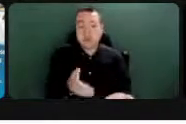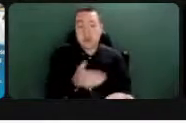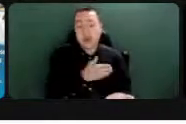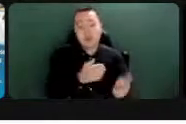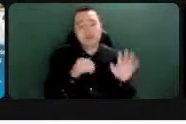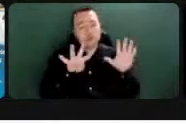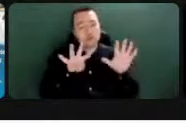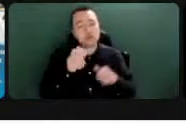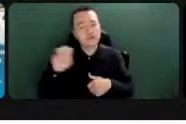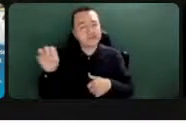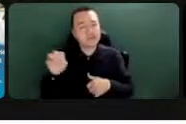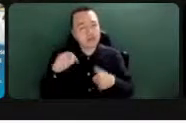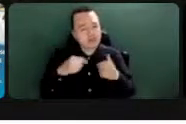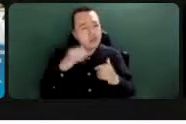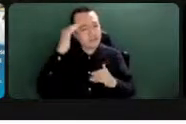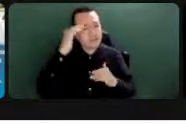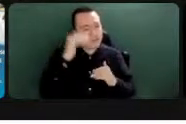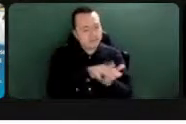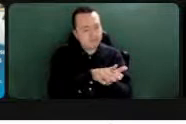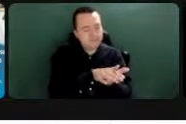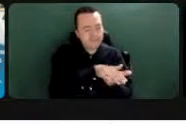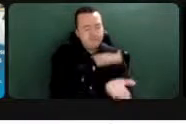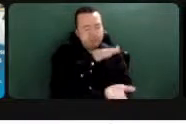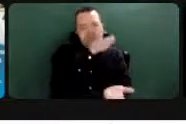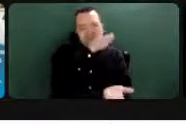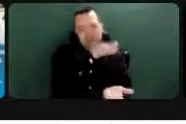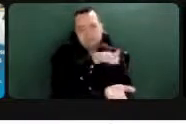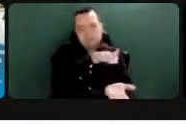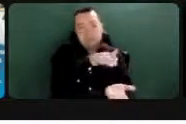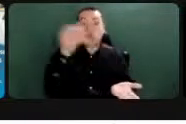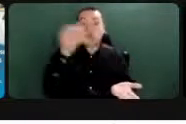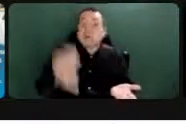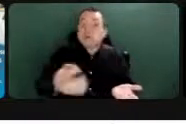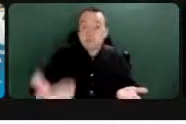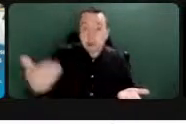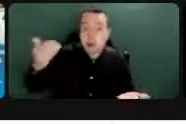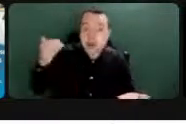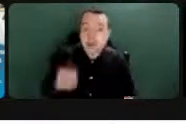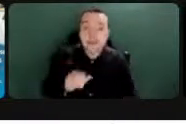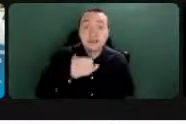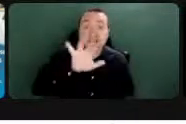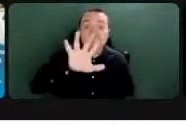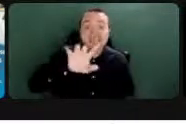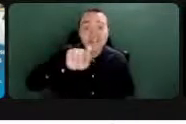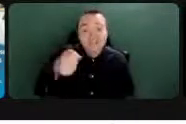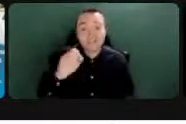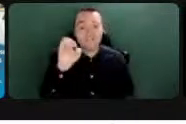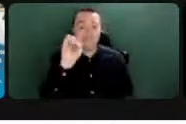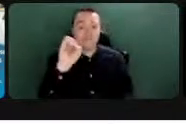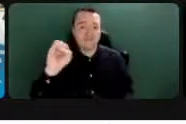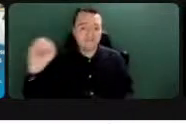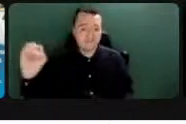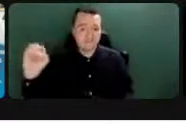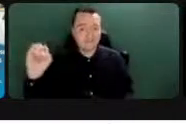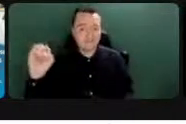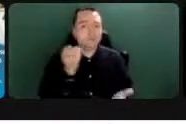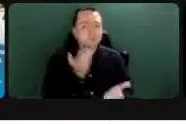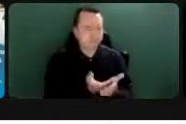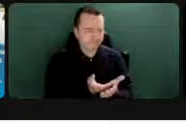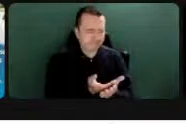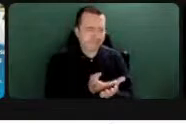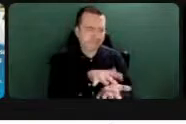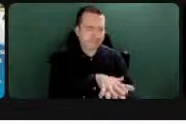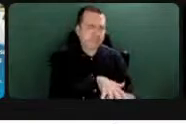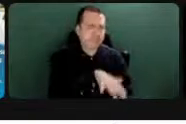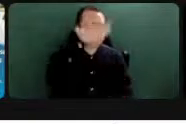5,000 systematic reviews of COVID-19. Collections on refugees and asylum seekers, malnutrition, natural